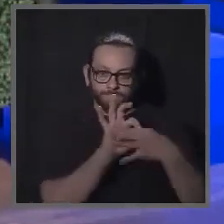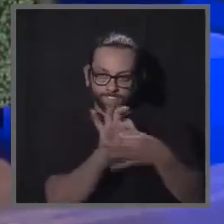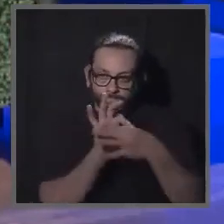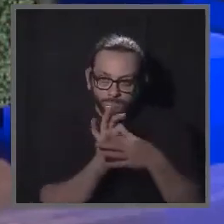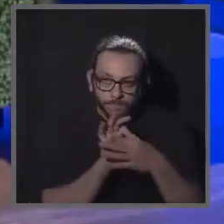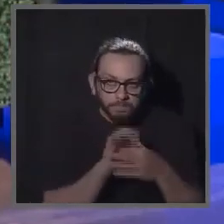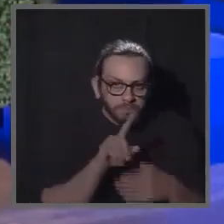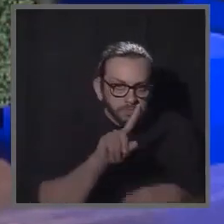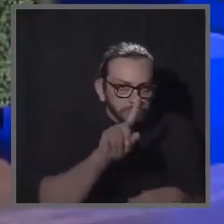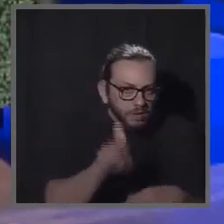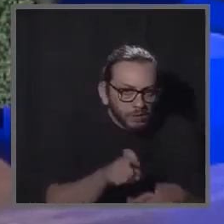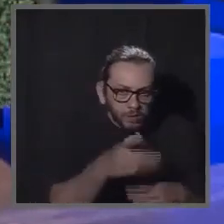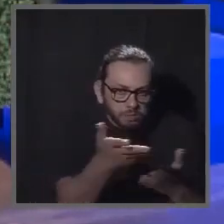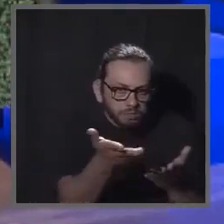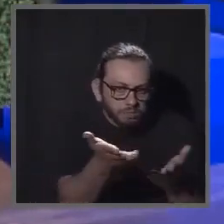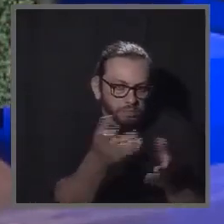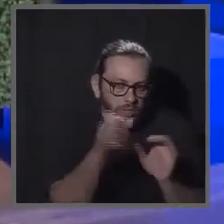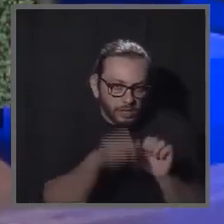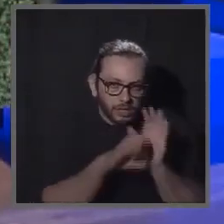Let's go.